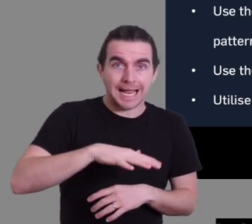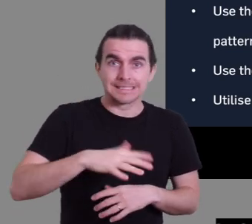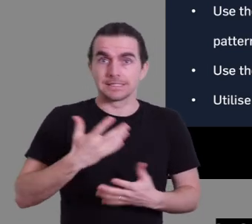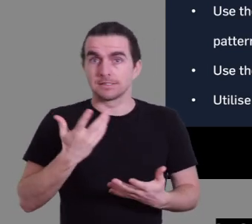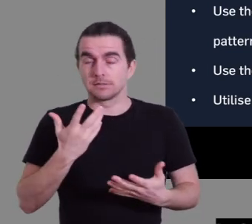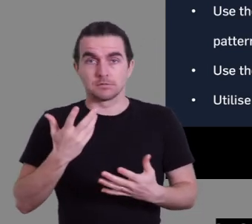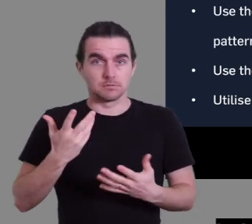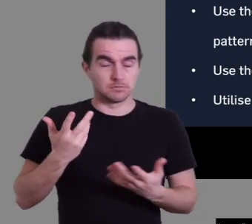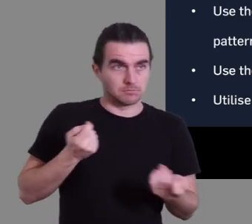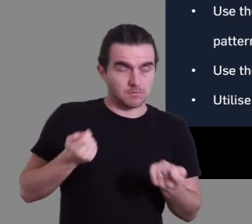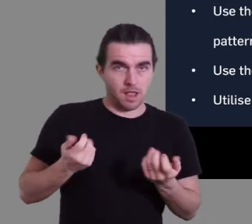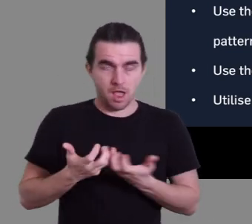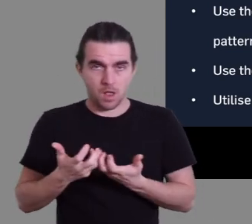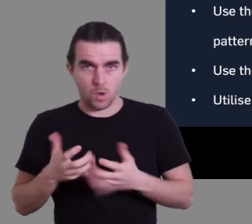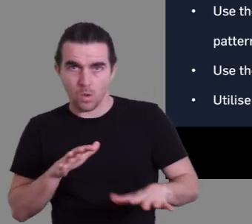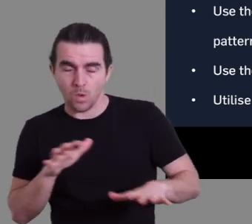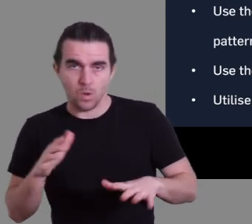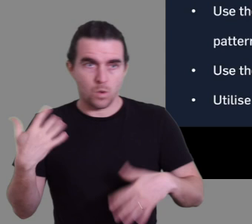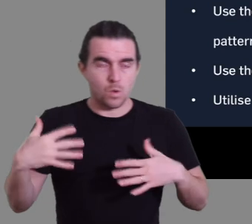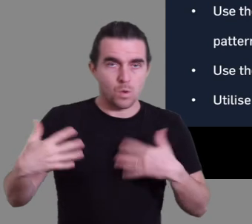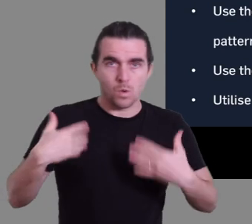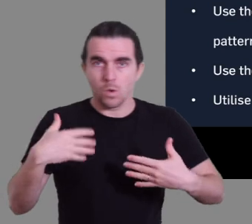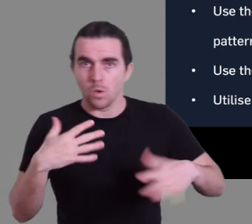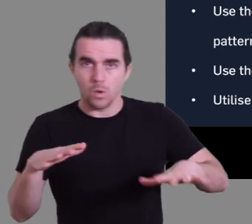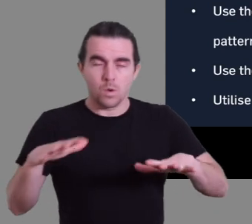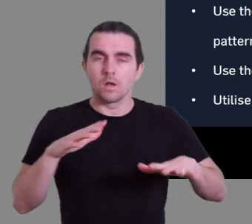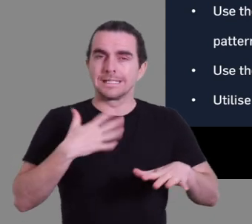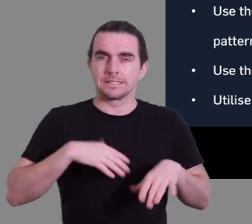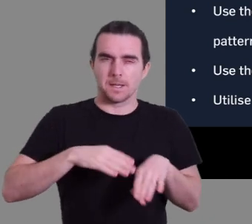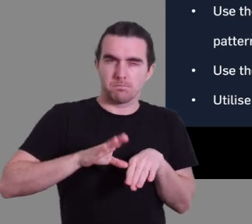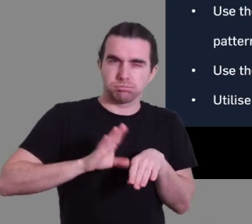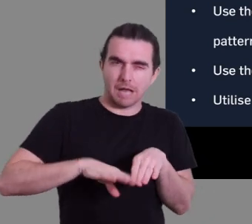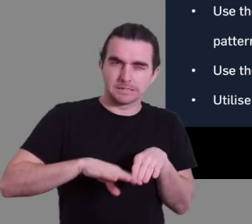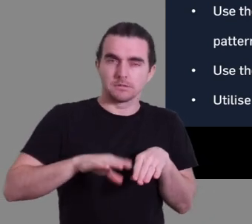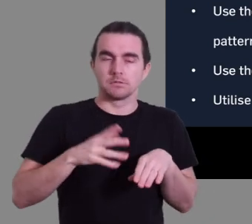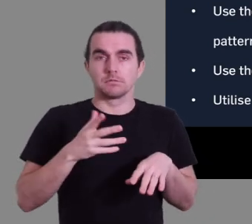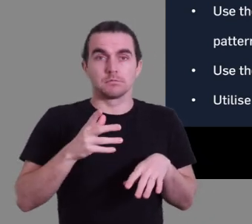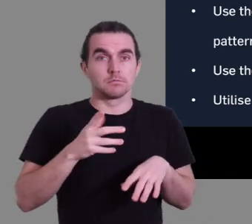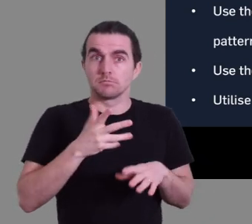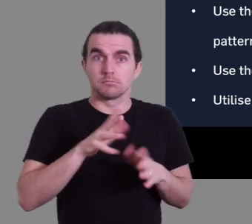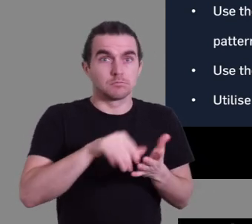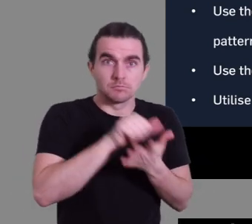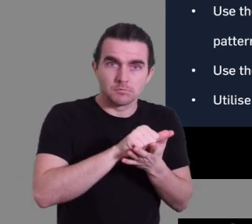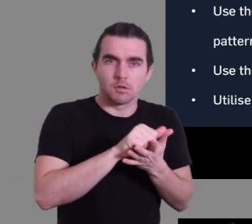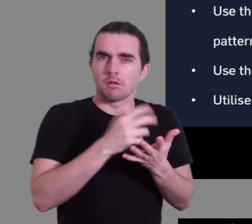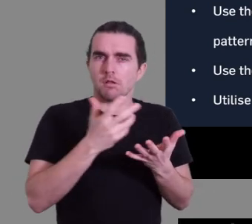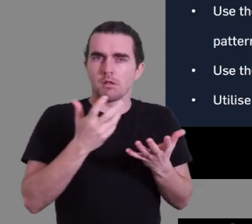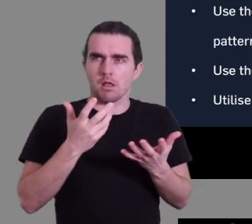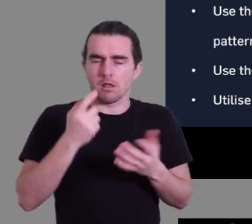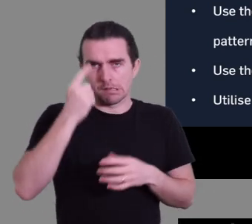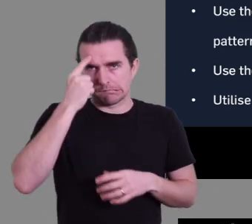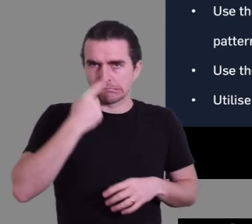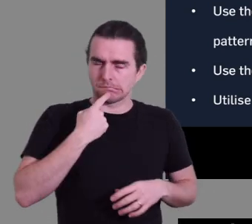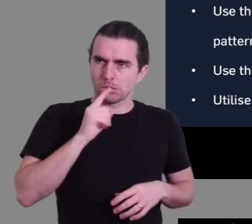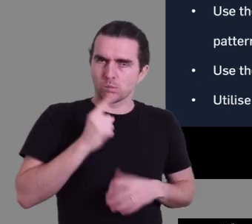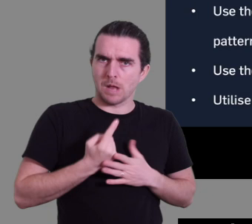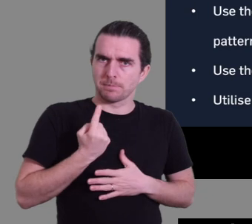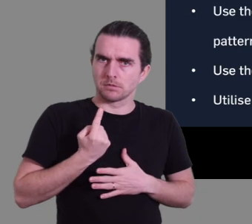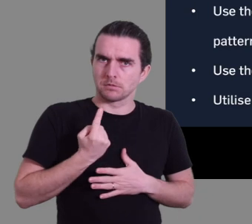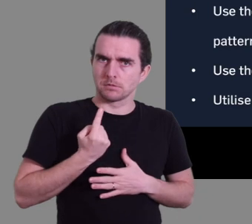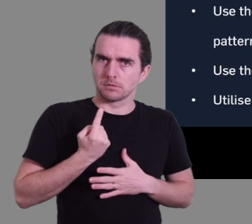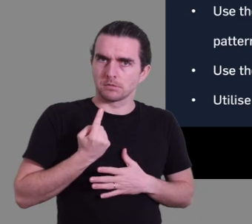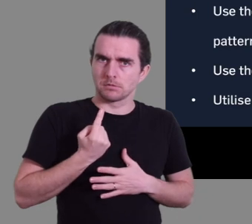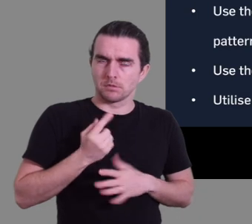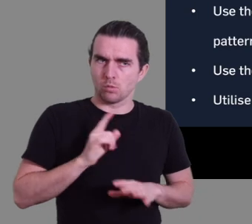and trying to coordinate all of those things. And you need to practice. And when it doesn't go right, then you can ask the question, well, what